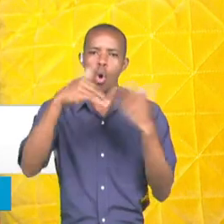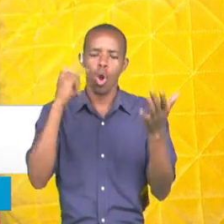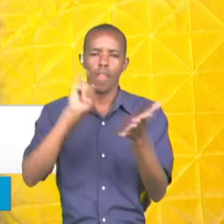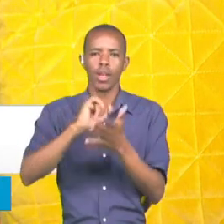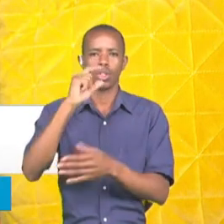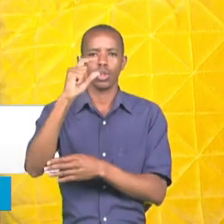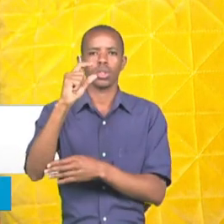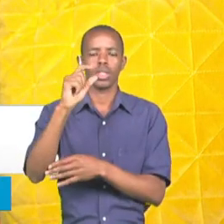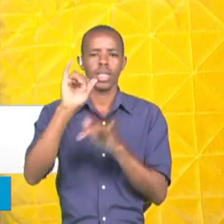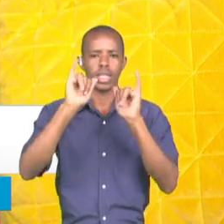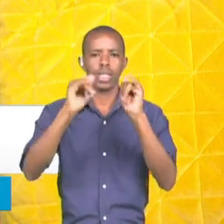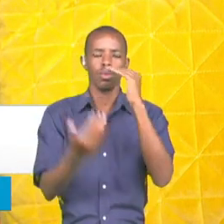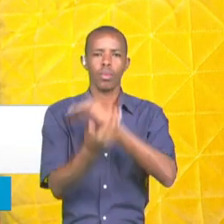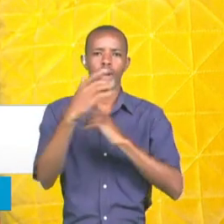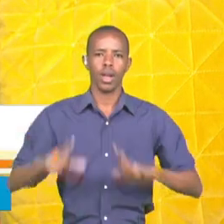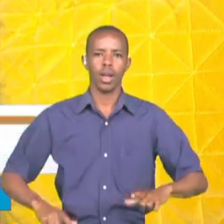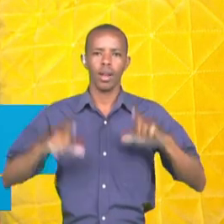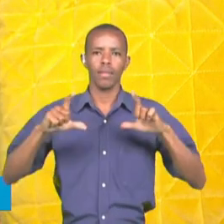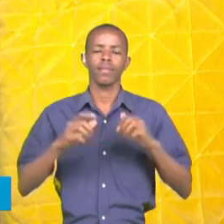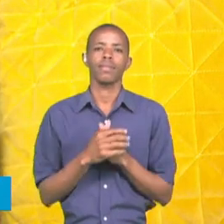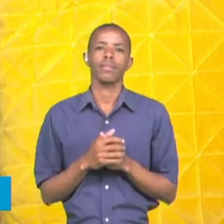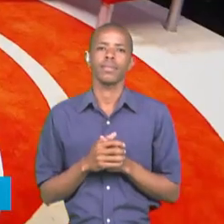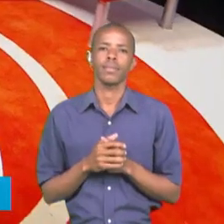a short break. Stay tuned to Morning Live.